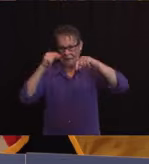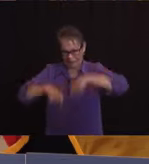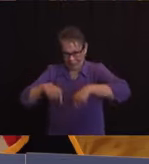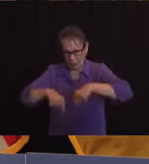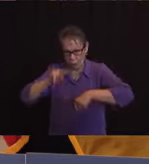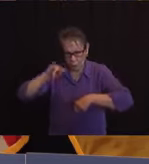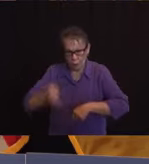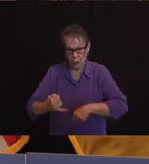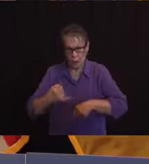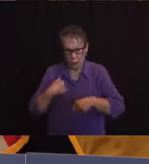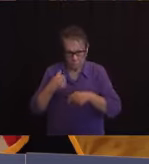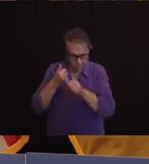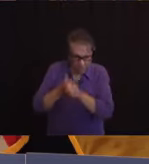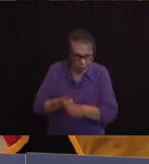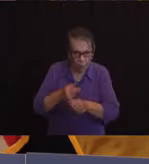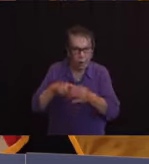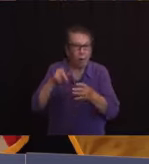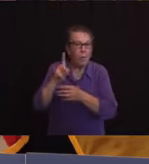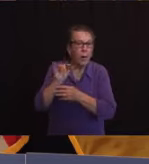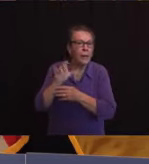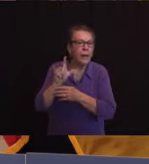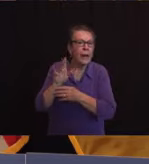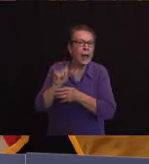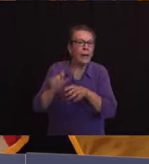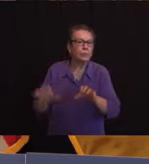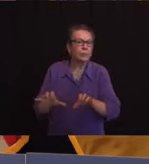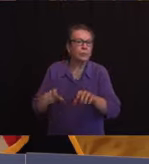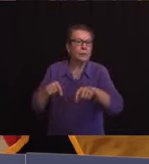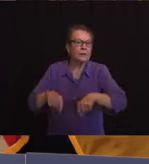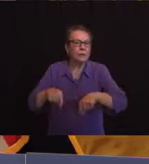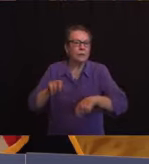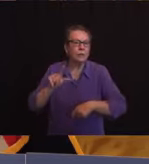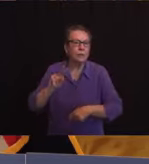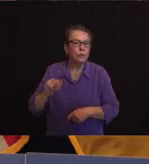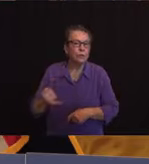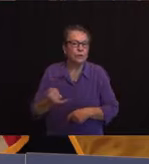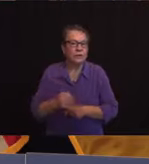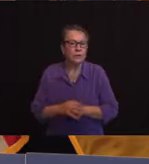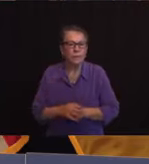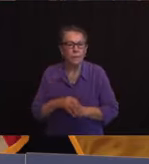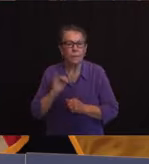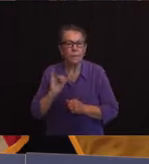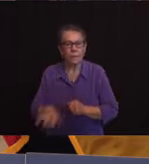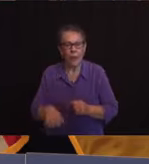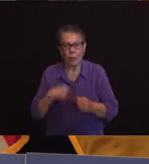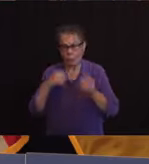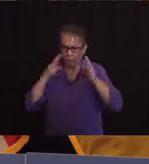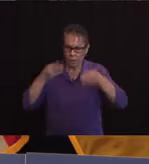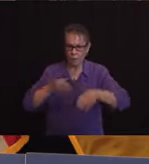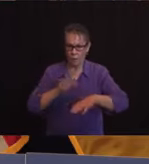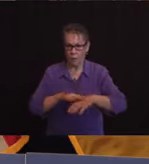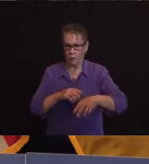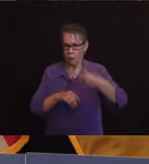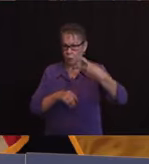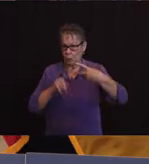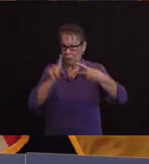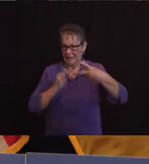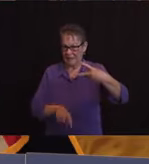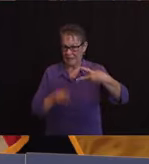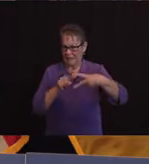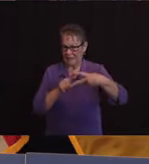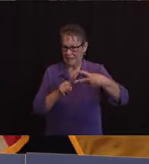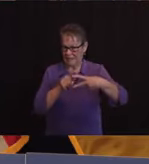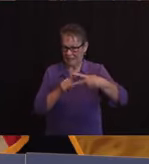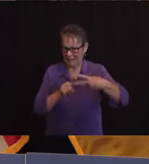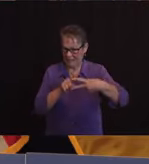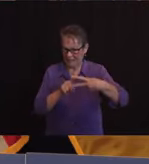testing. That's when we see something that catches our attention. Is there something going on here? Were there cases that had unusual clinical outcomes? Was